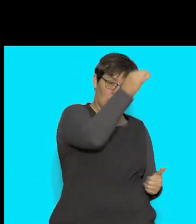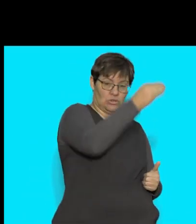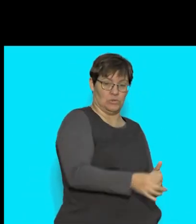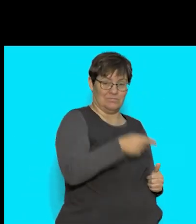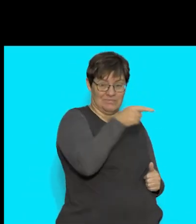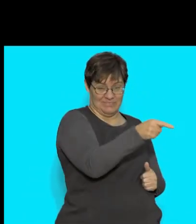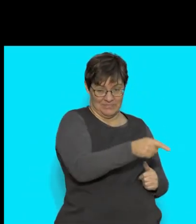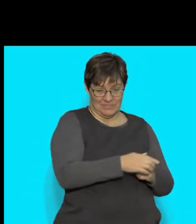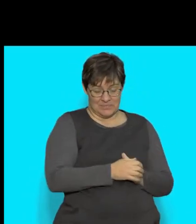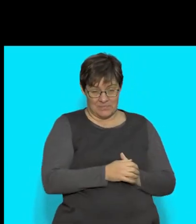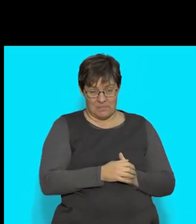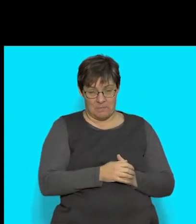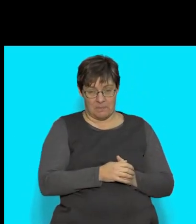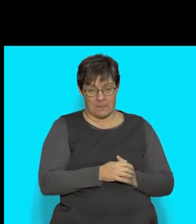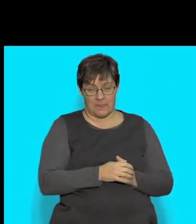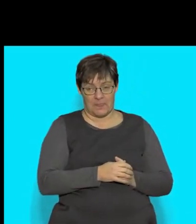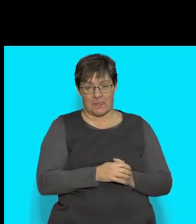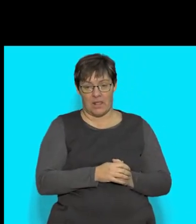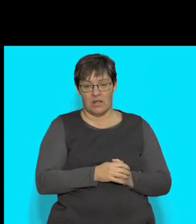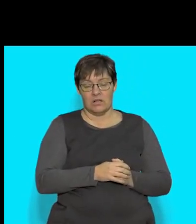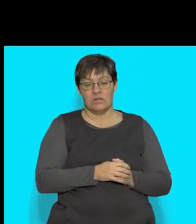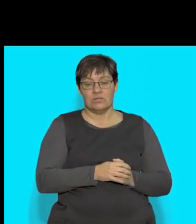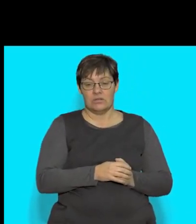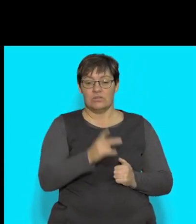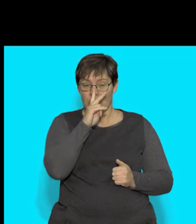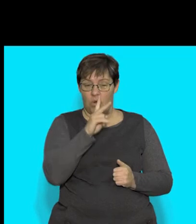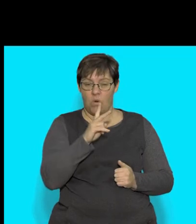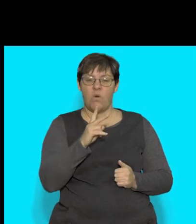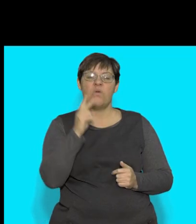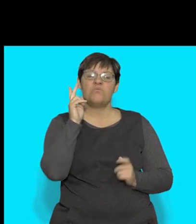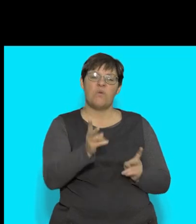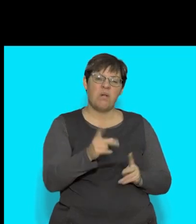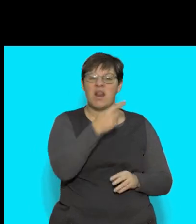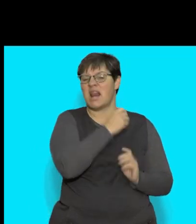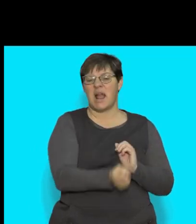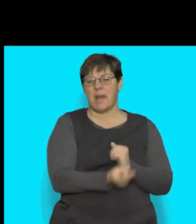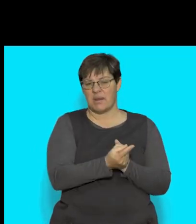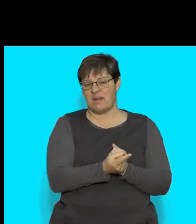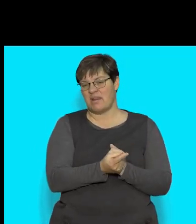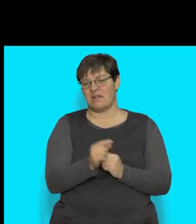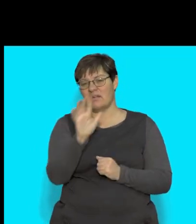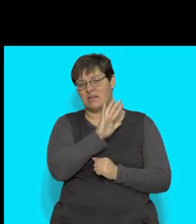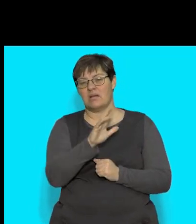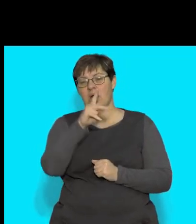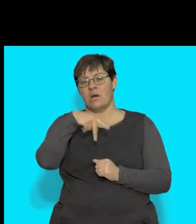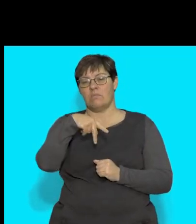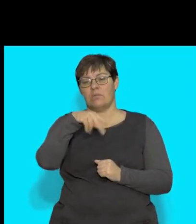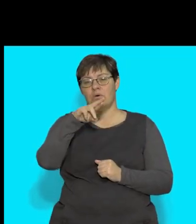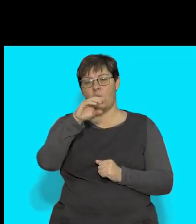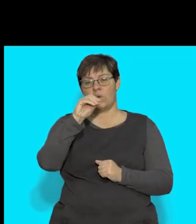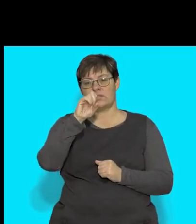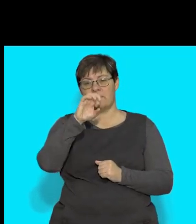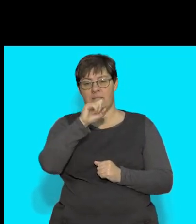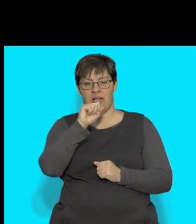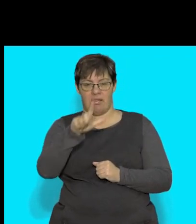the tubules. So it goes back into the tubules. It usually can happen in the proximal convoluted